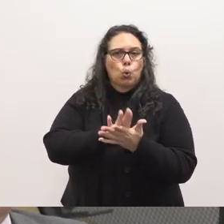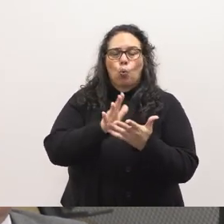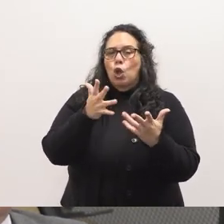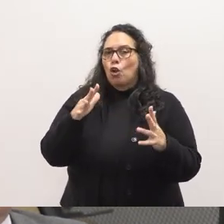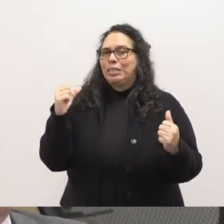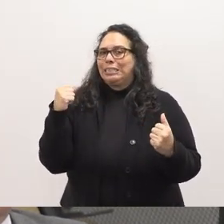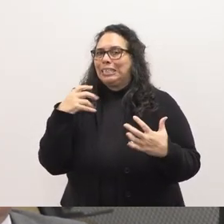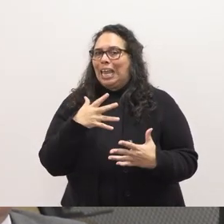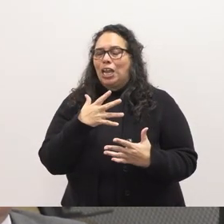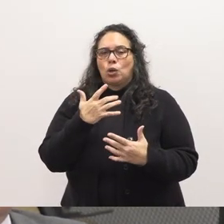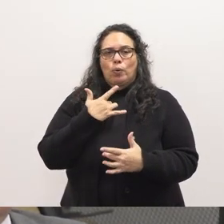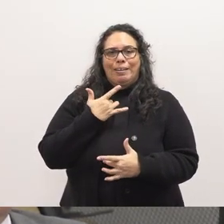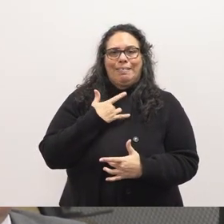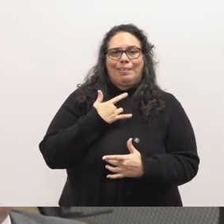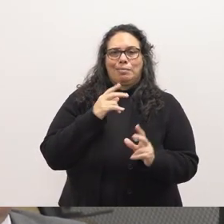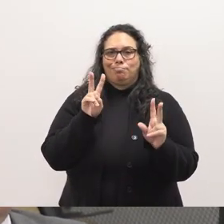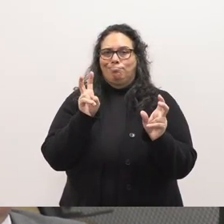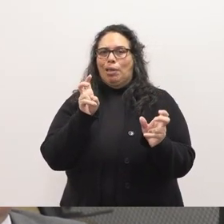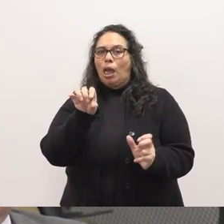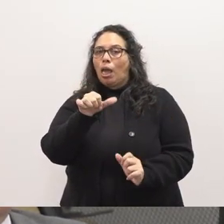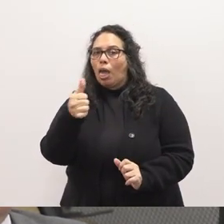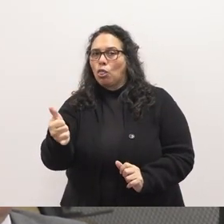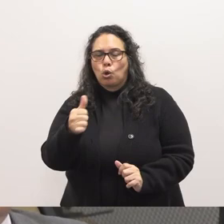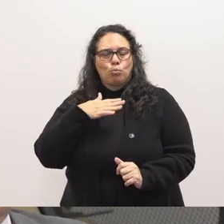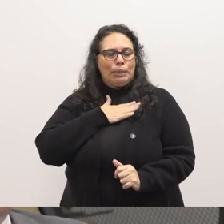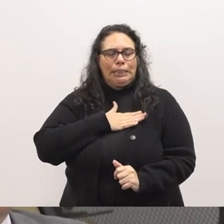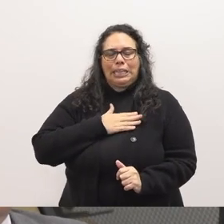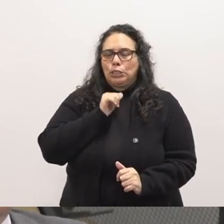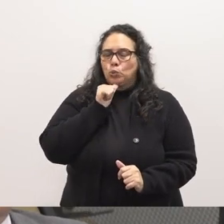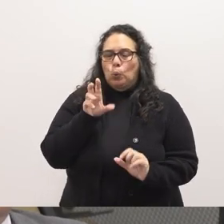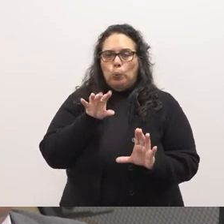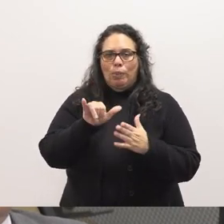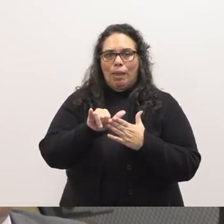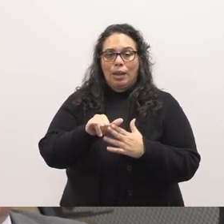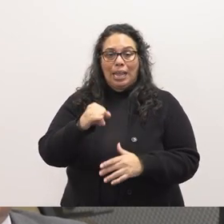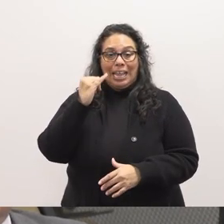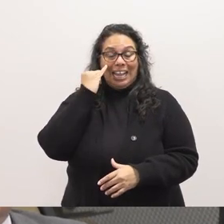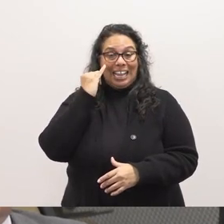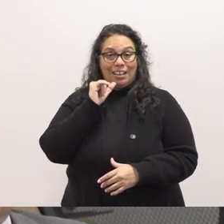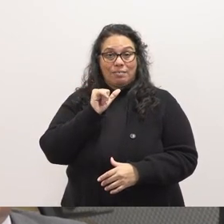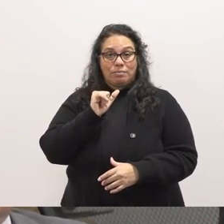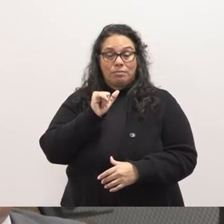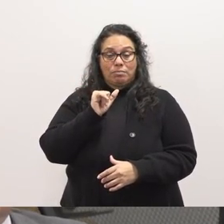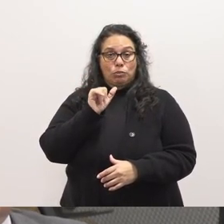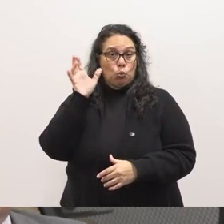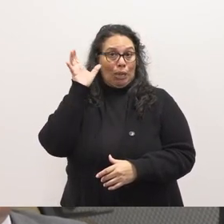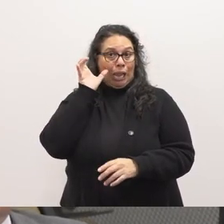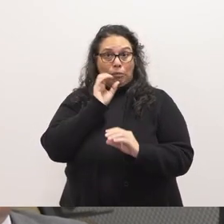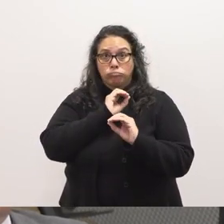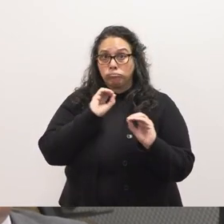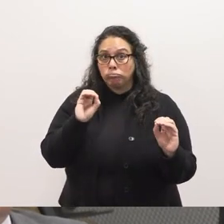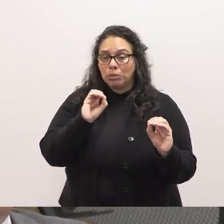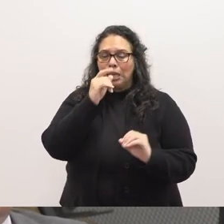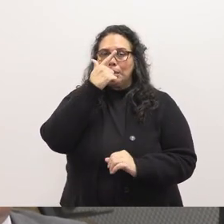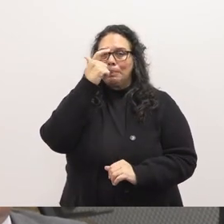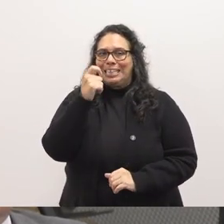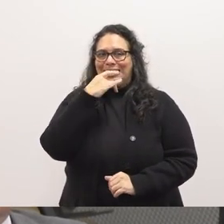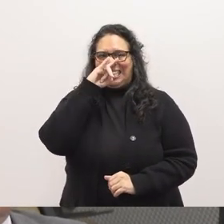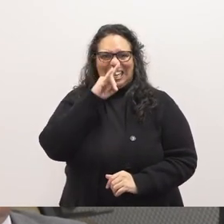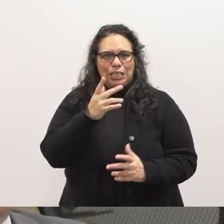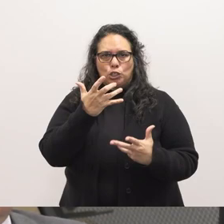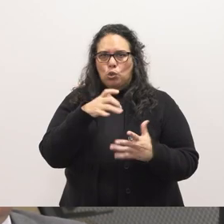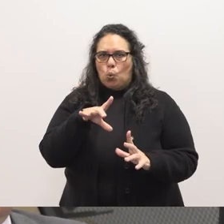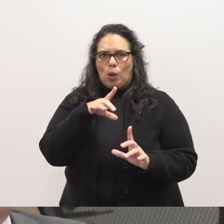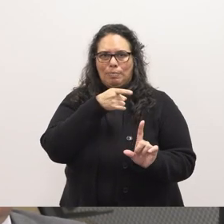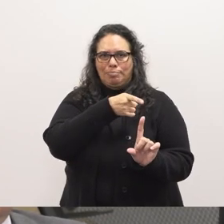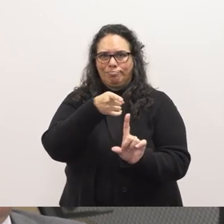already feel othered. Please don't do this to us. So if you're not hearing anything, it's because our kids do not want to be